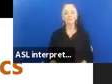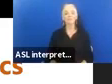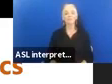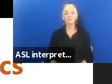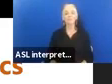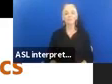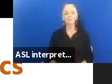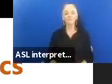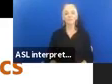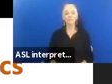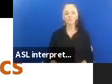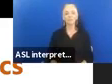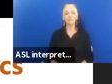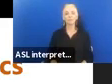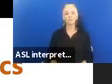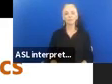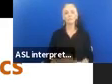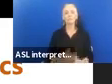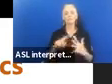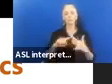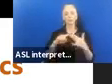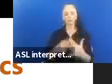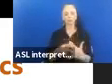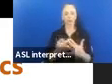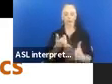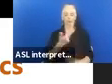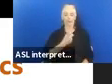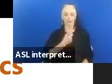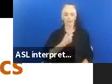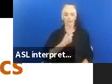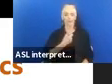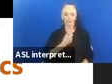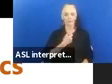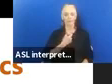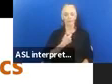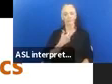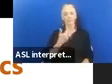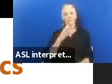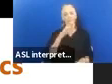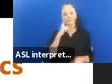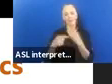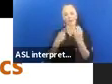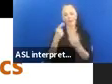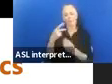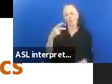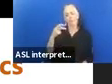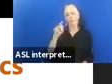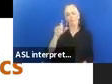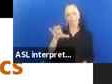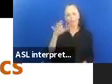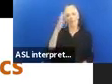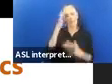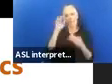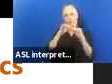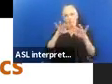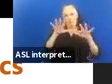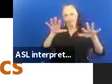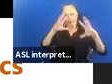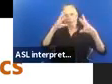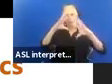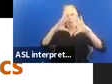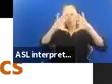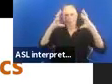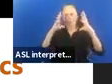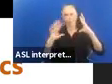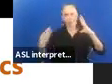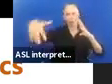So, all right, so I'm going to start us off. Ecological context for pandemics. Just a note, each